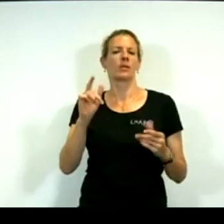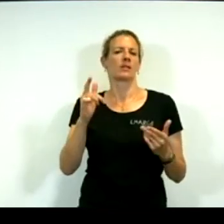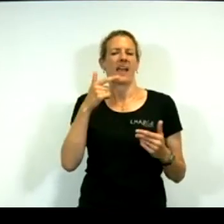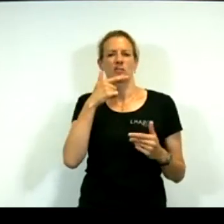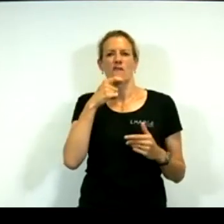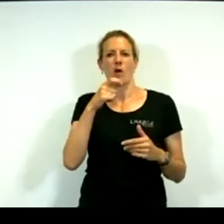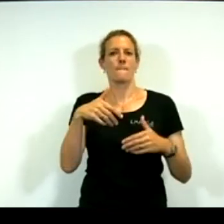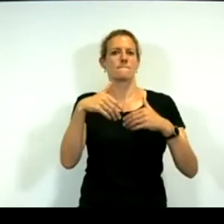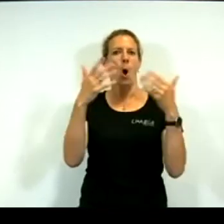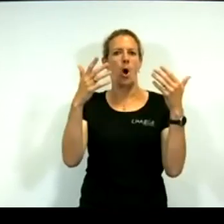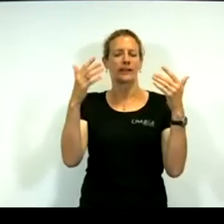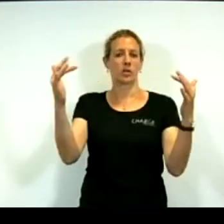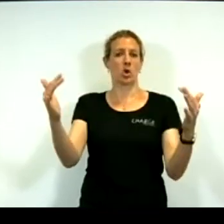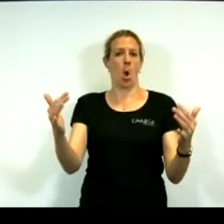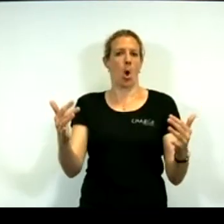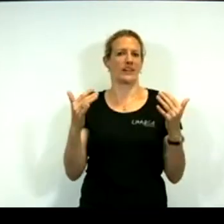that?